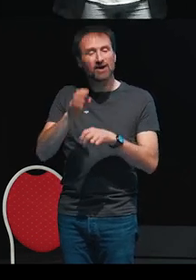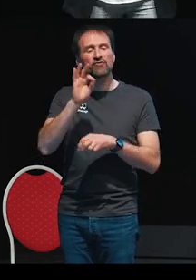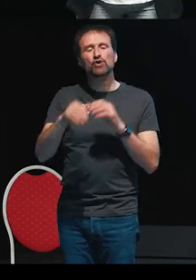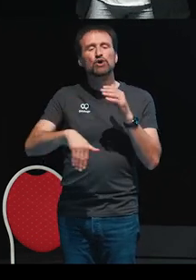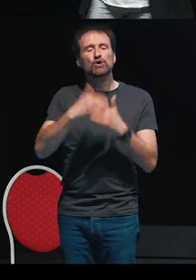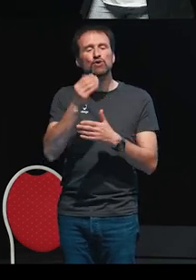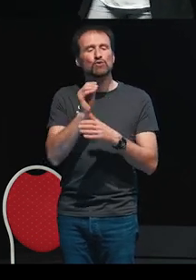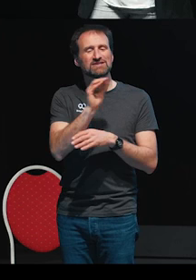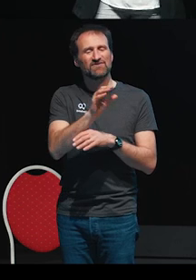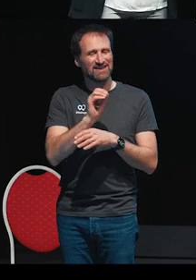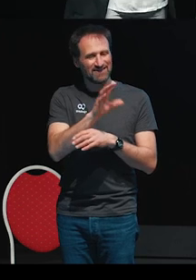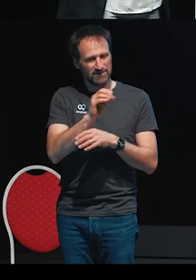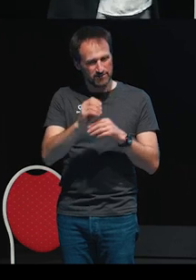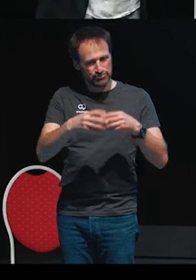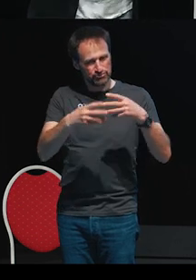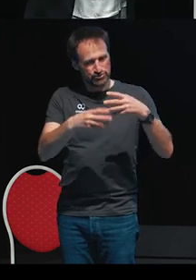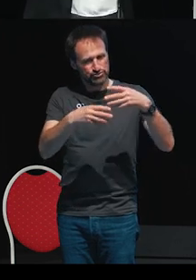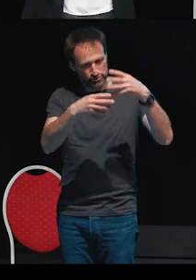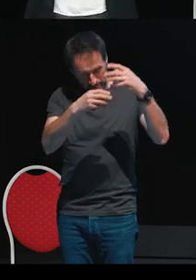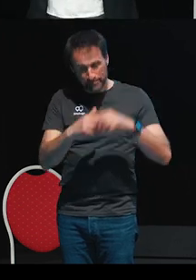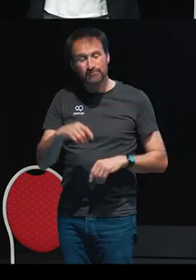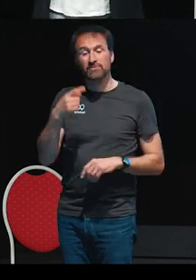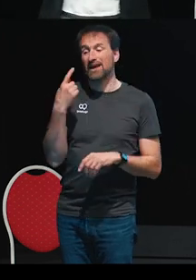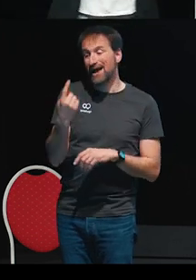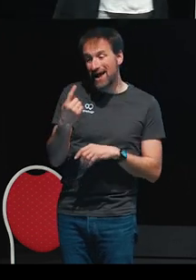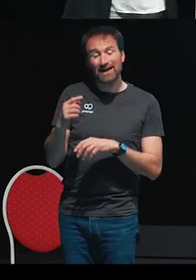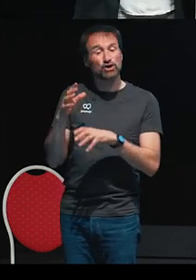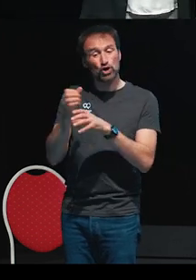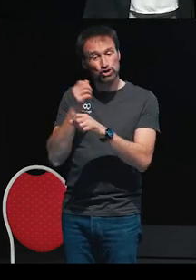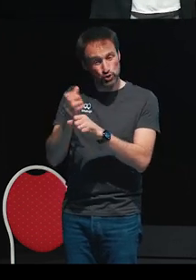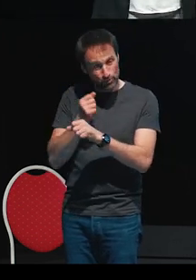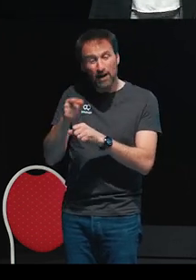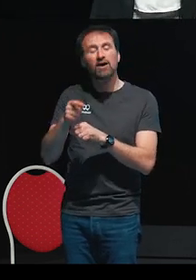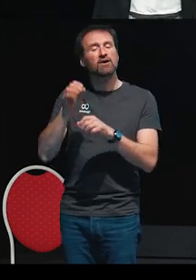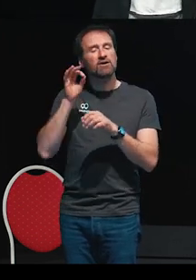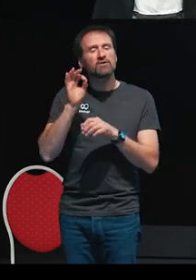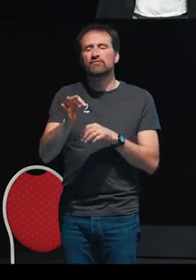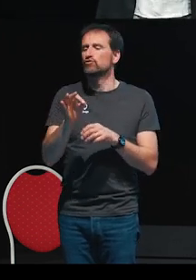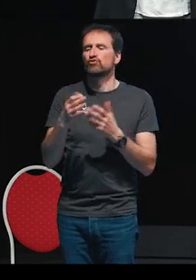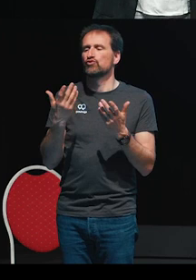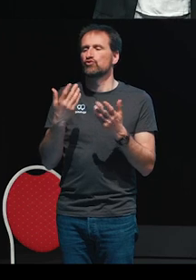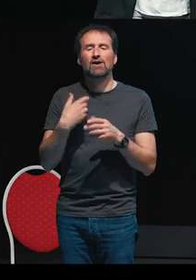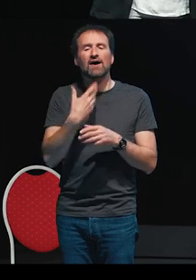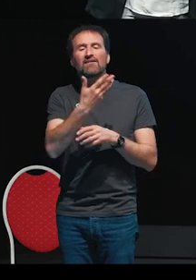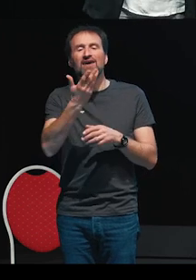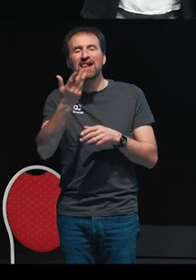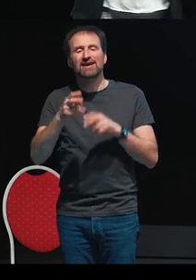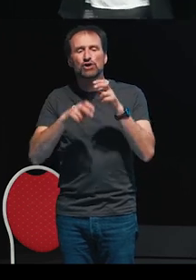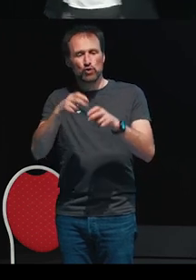newsfeed. I would have one consumer to build the list of the users that I follow.